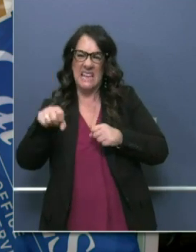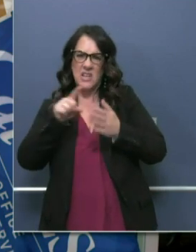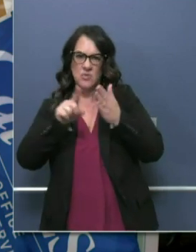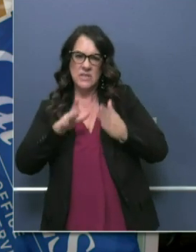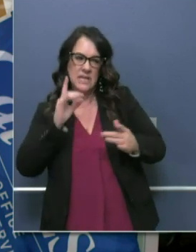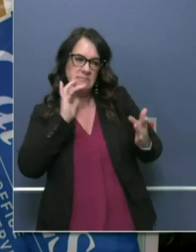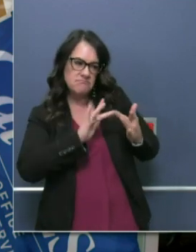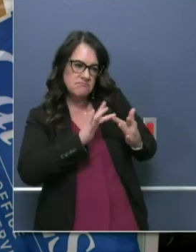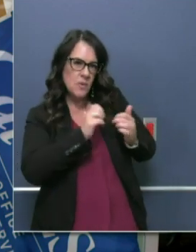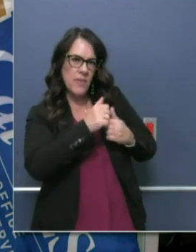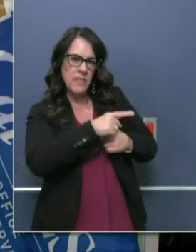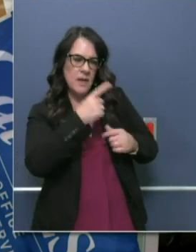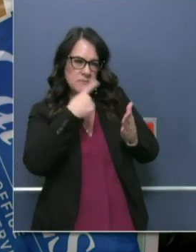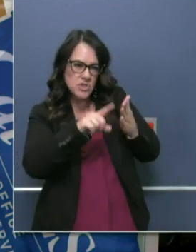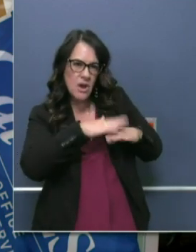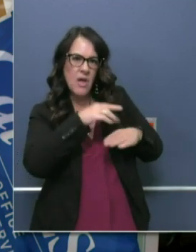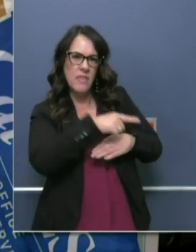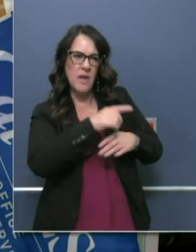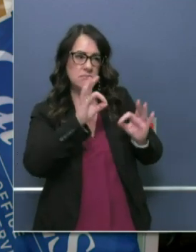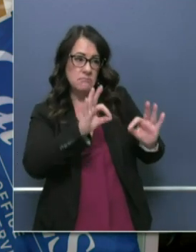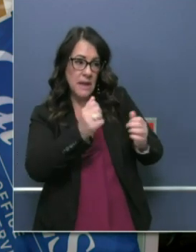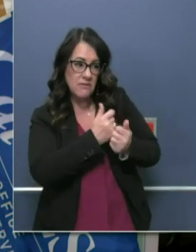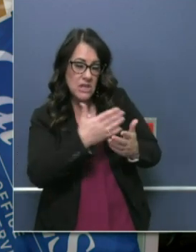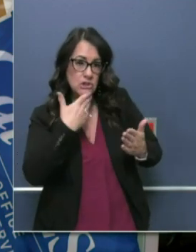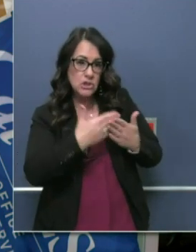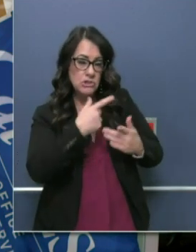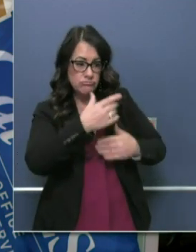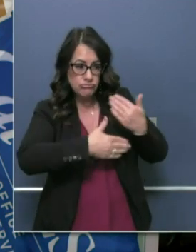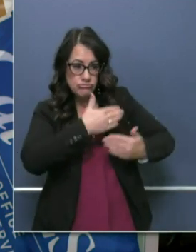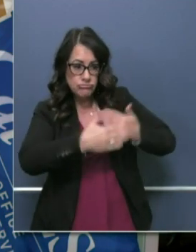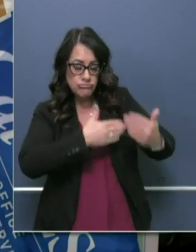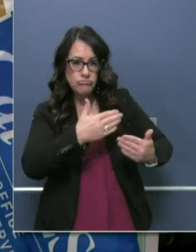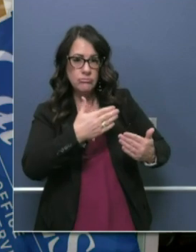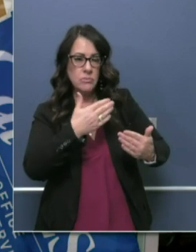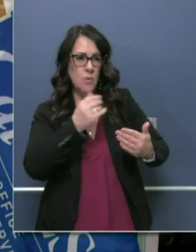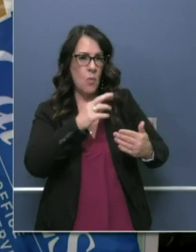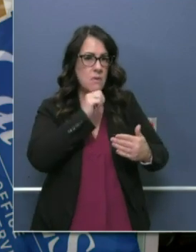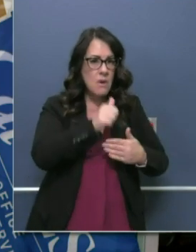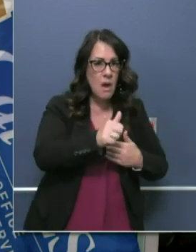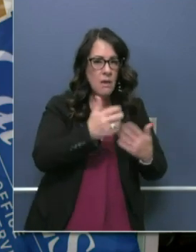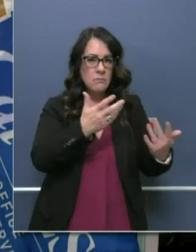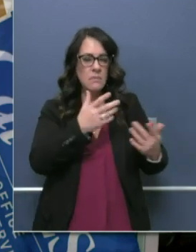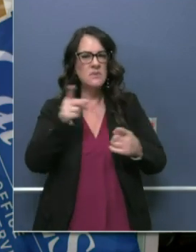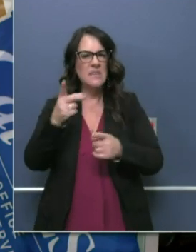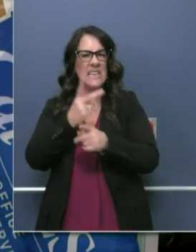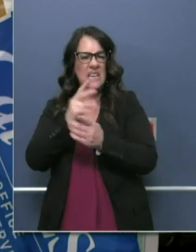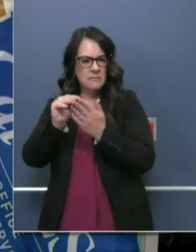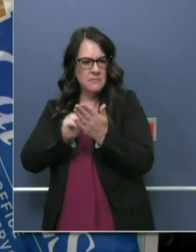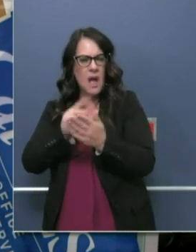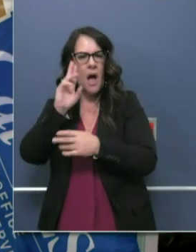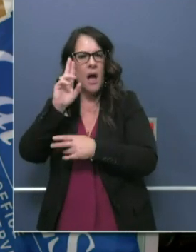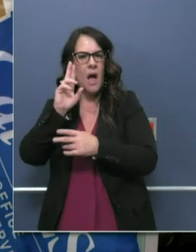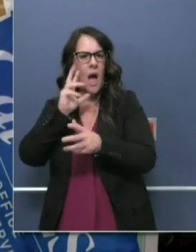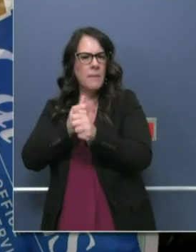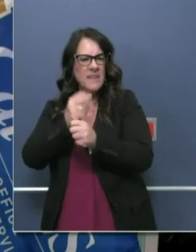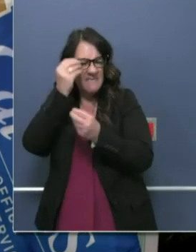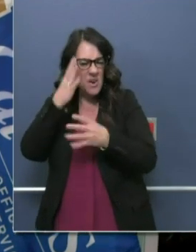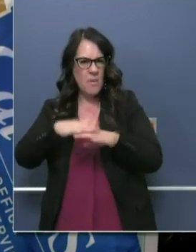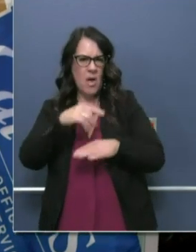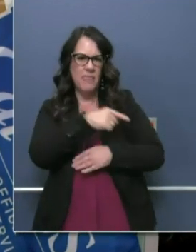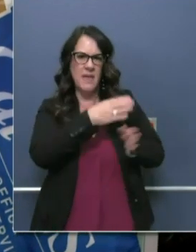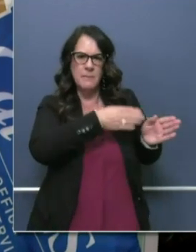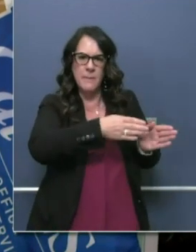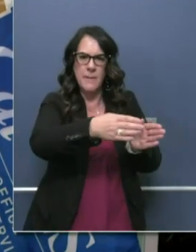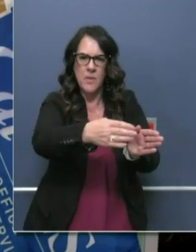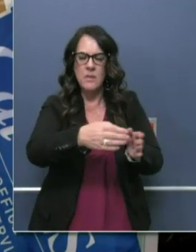very closely to make sure that they're safe and healthy. So that's it. That's the update that I wanted to share with you about this very next step, and